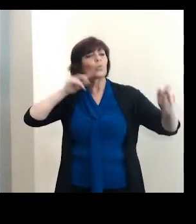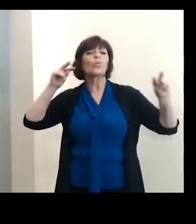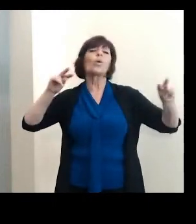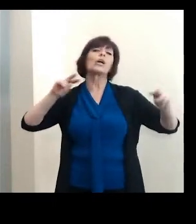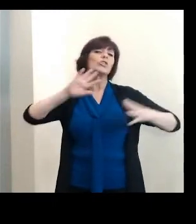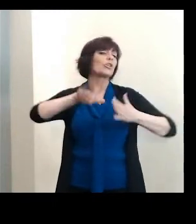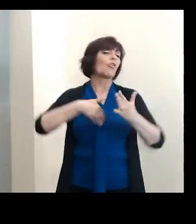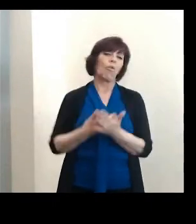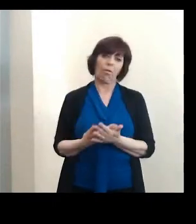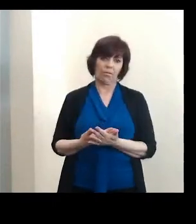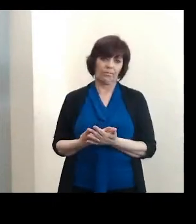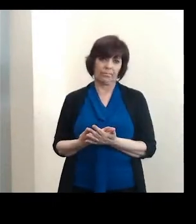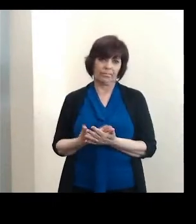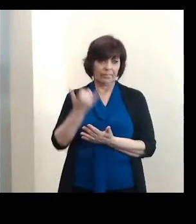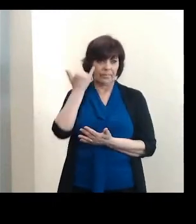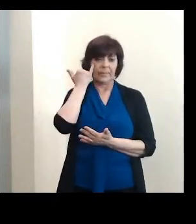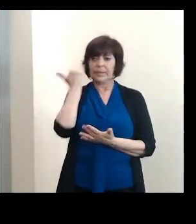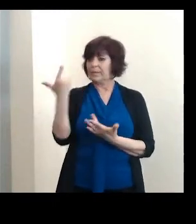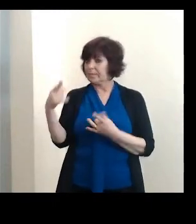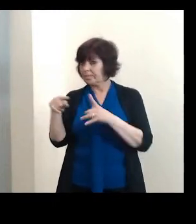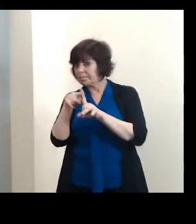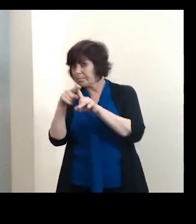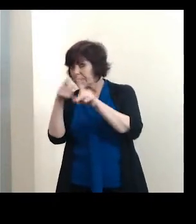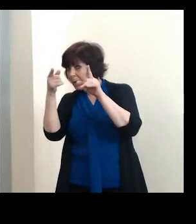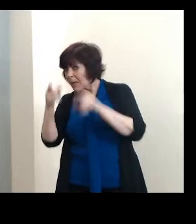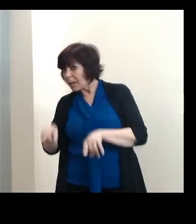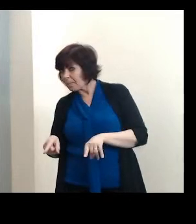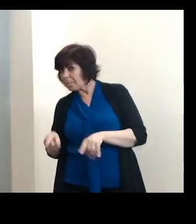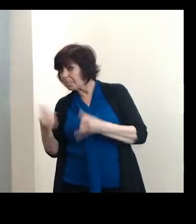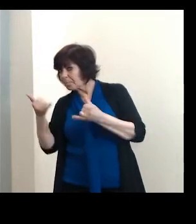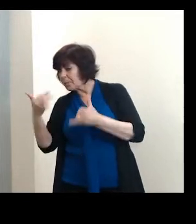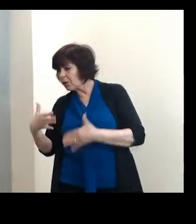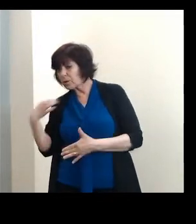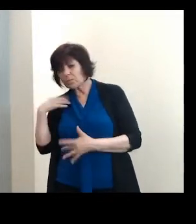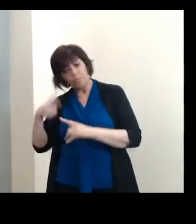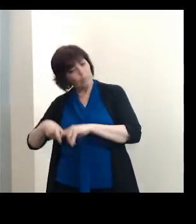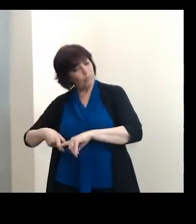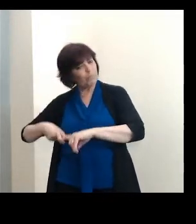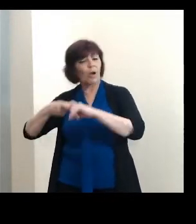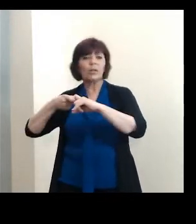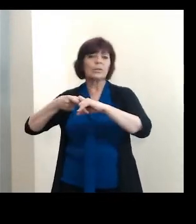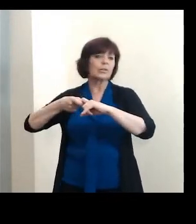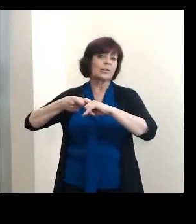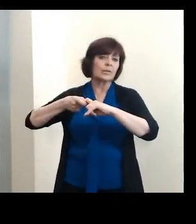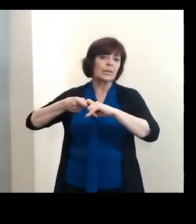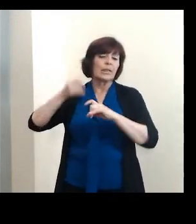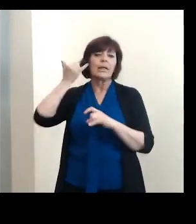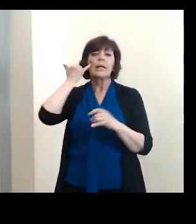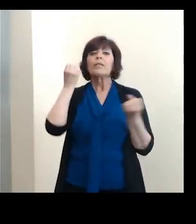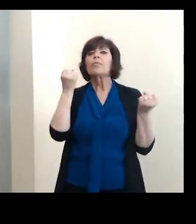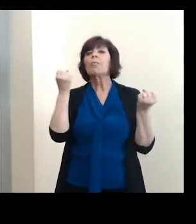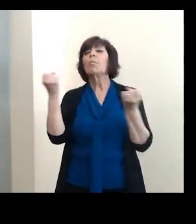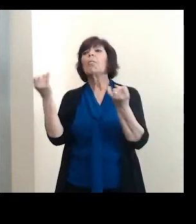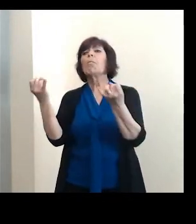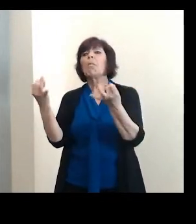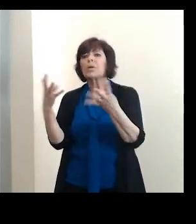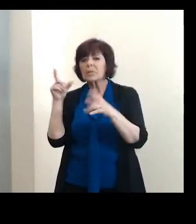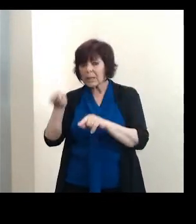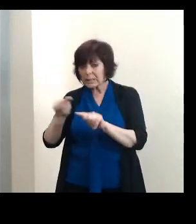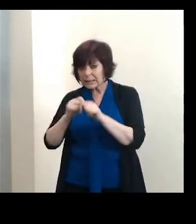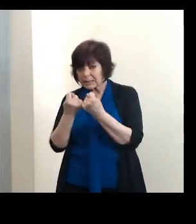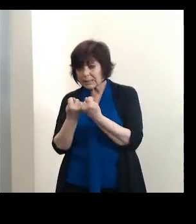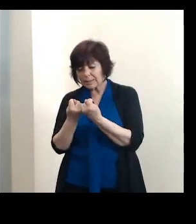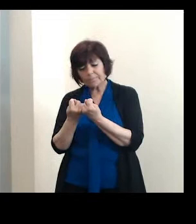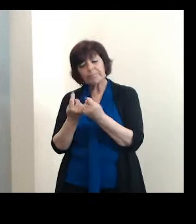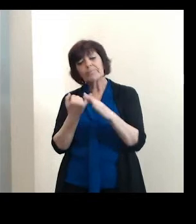and if there is a case on a player or a coach, they go on pause. And if there are multiple cases on a team, that team may